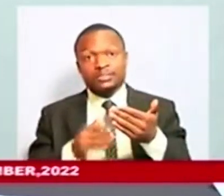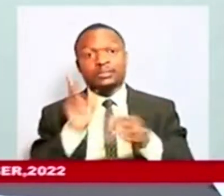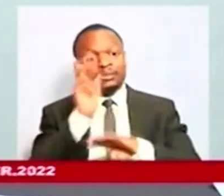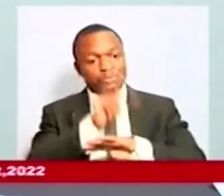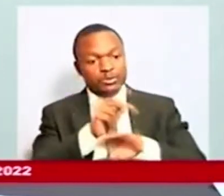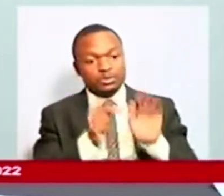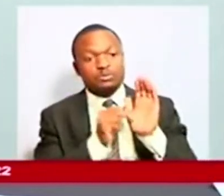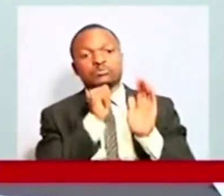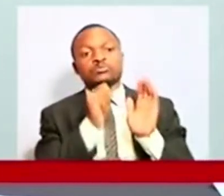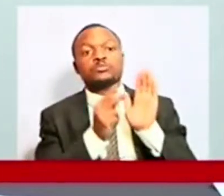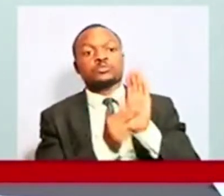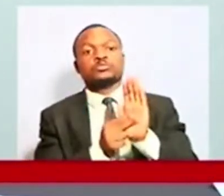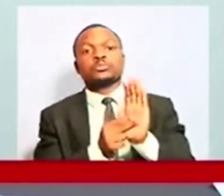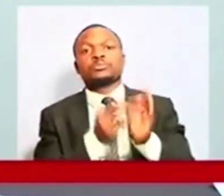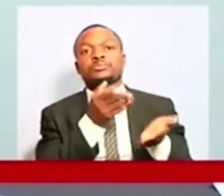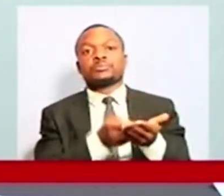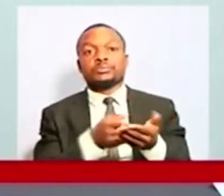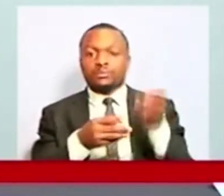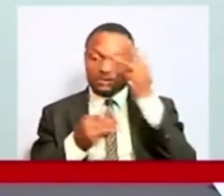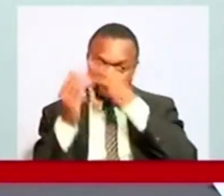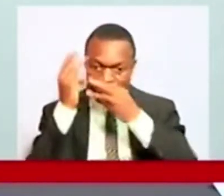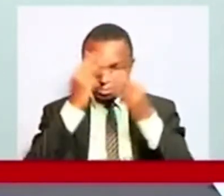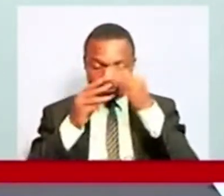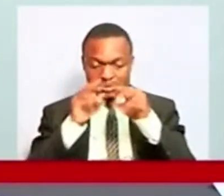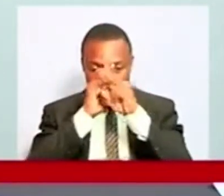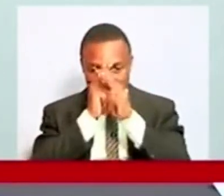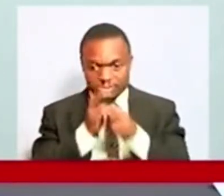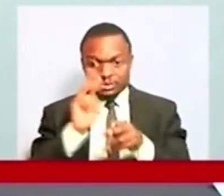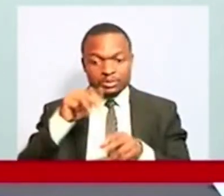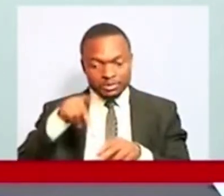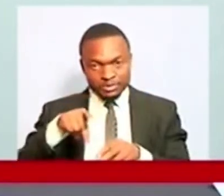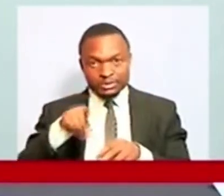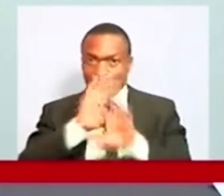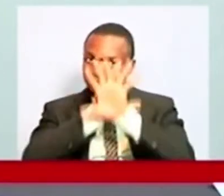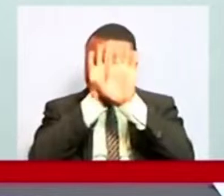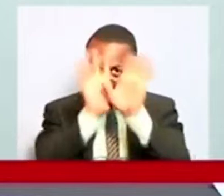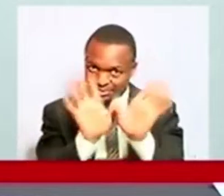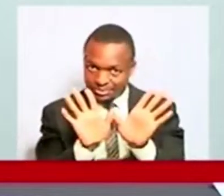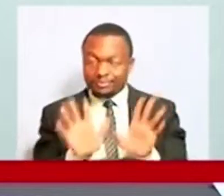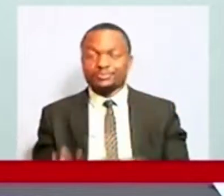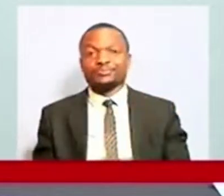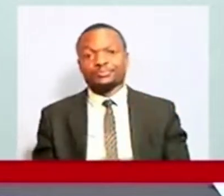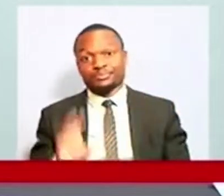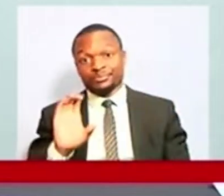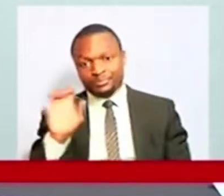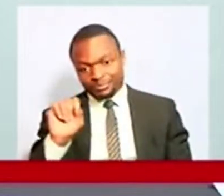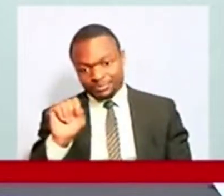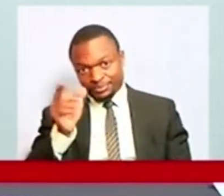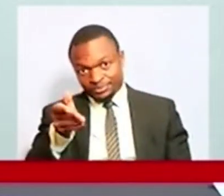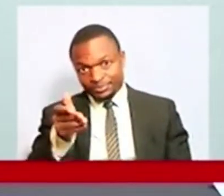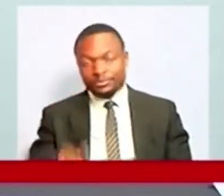think the concerns from the Honorable are crystal clear. CS.